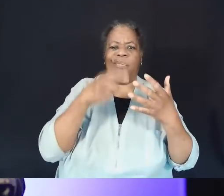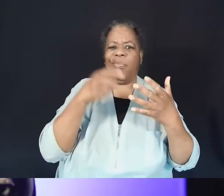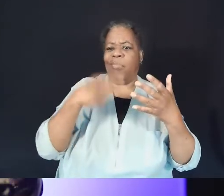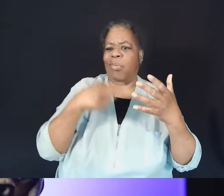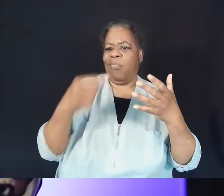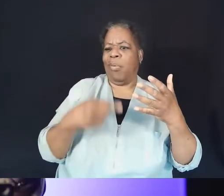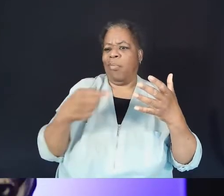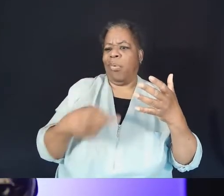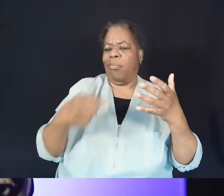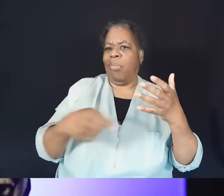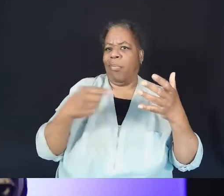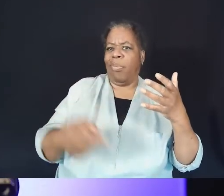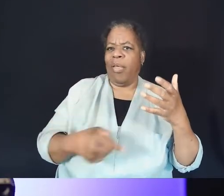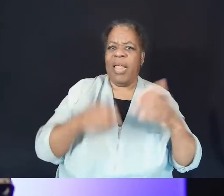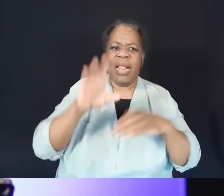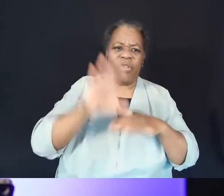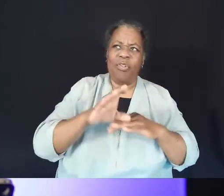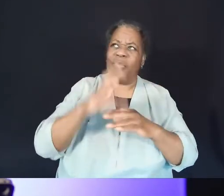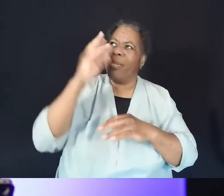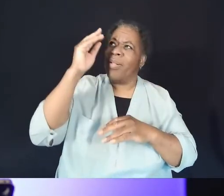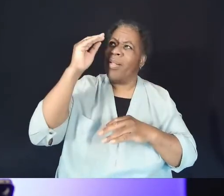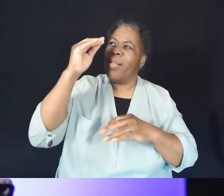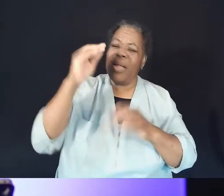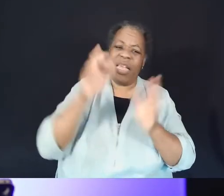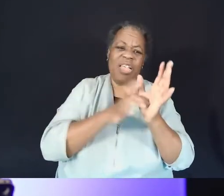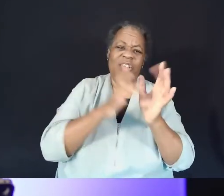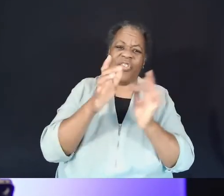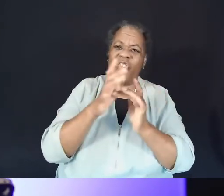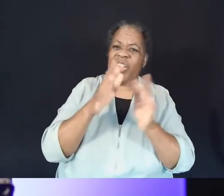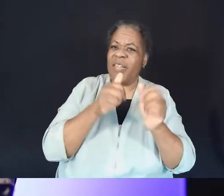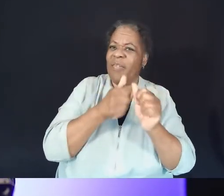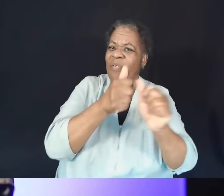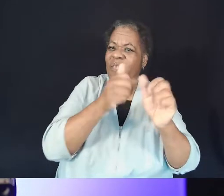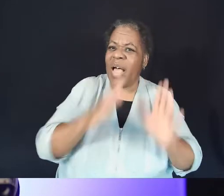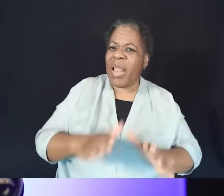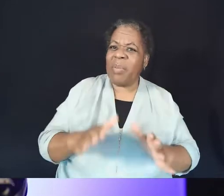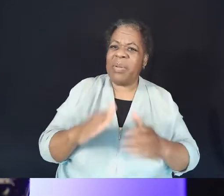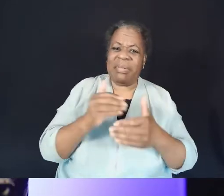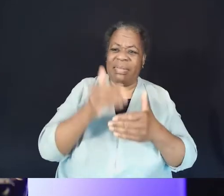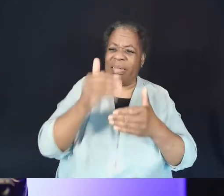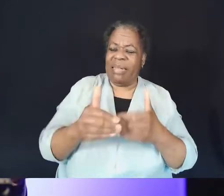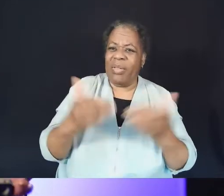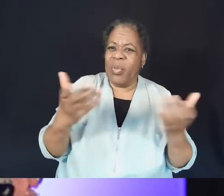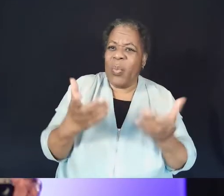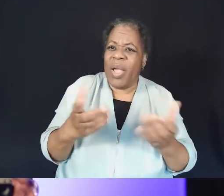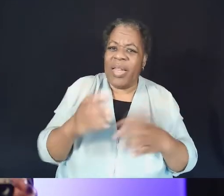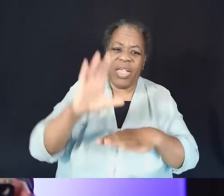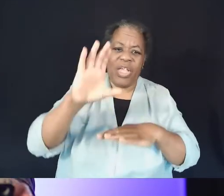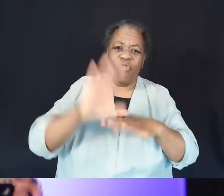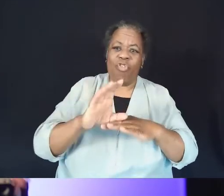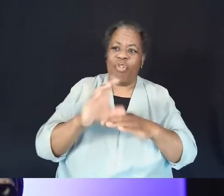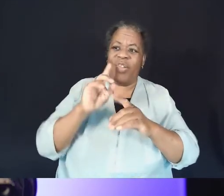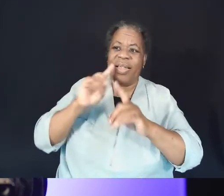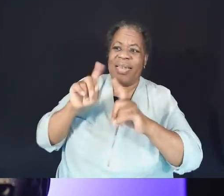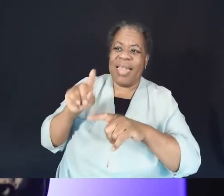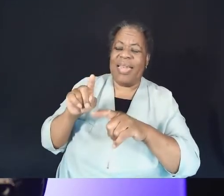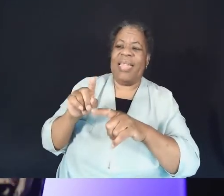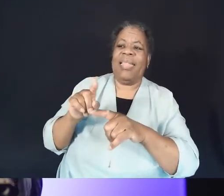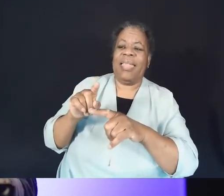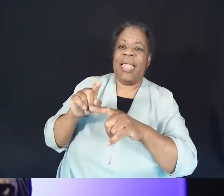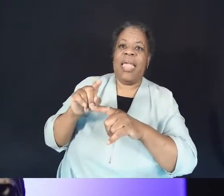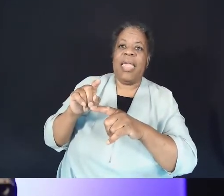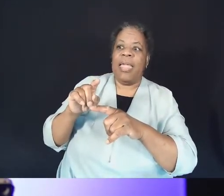we wonder, what's next for Jesus' followers? Church attendance in America is declining. People are rethinking what